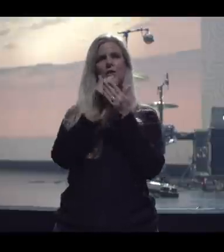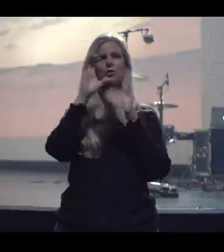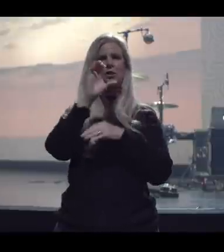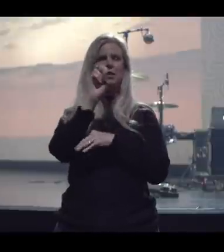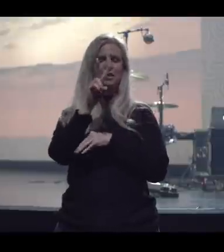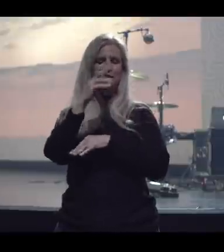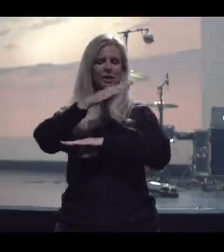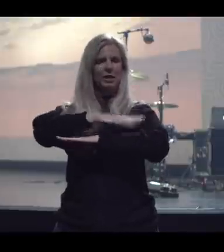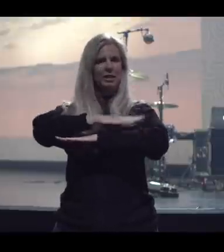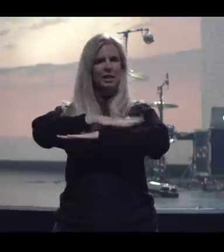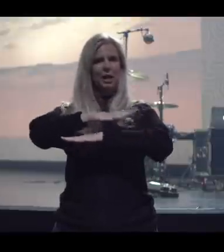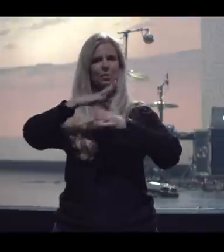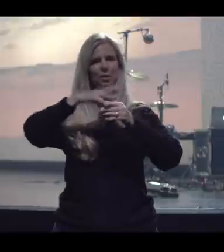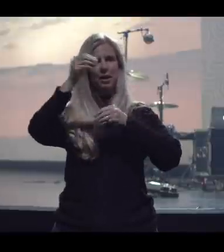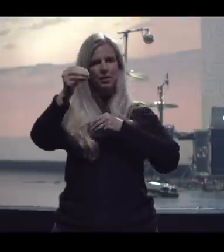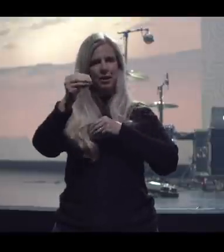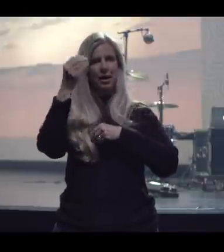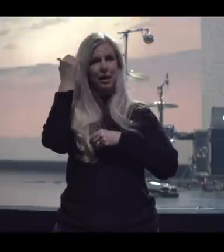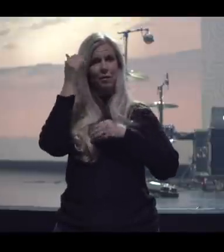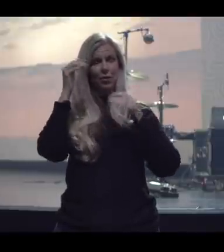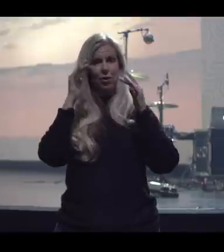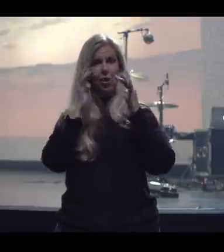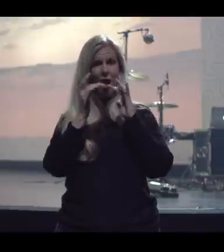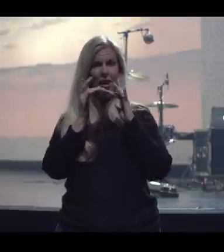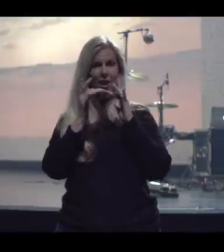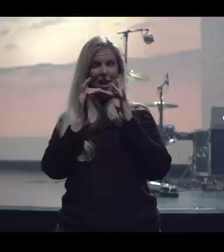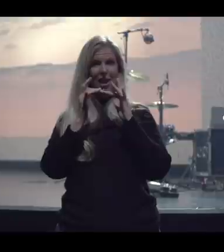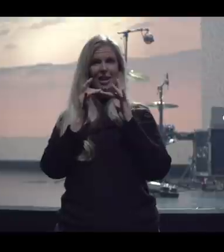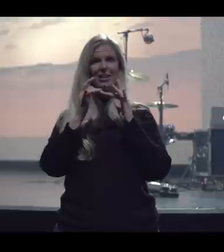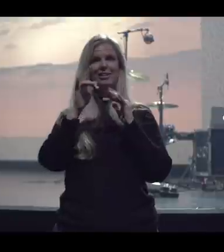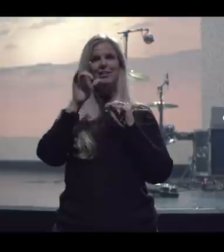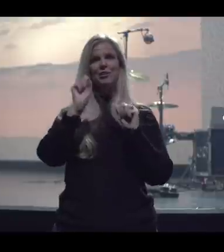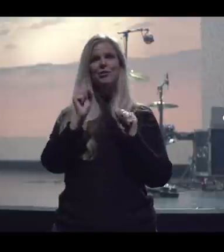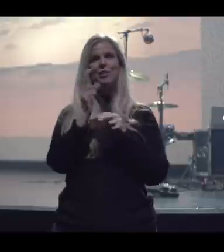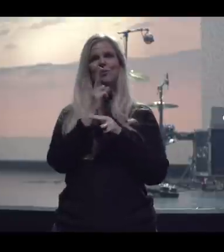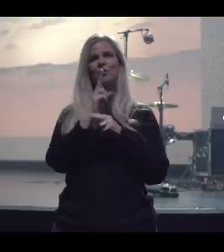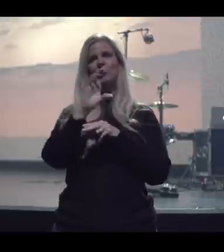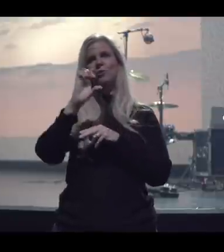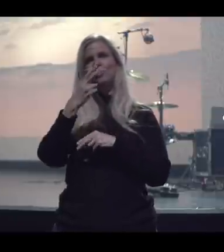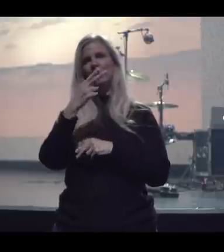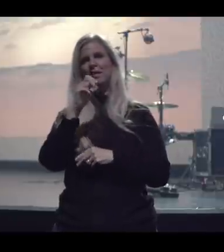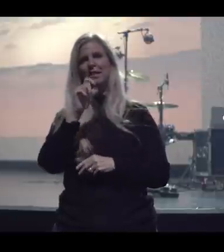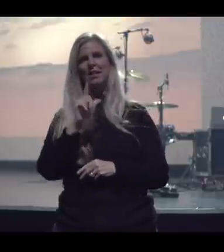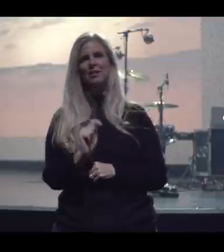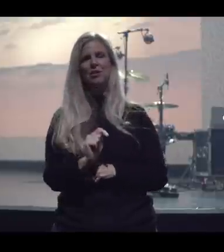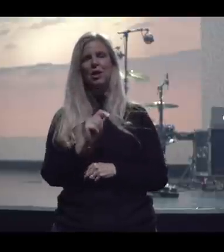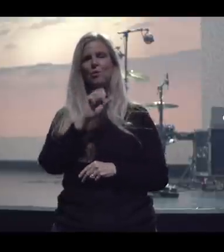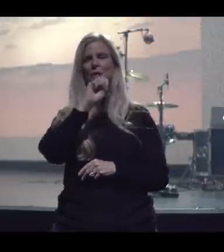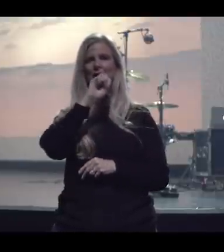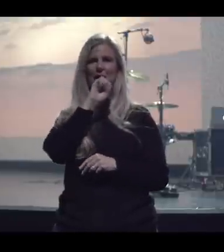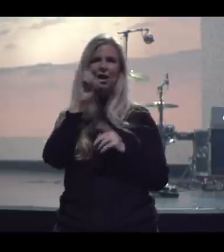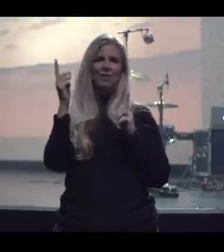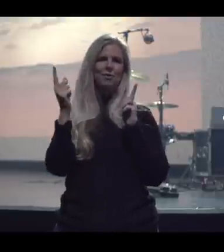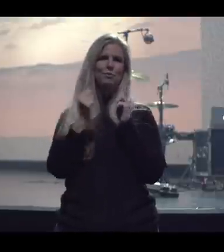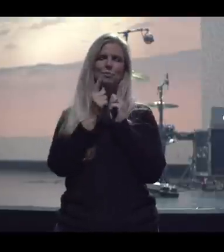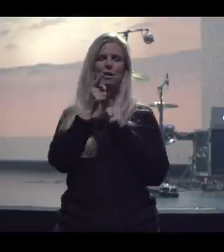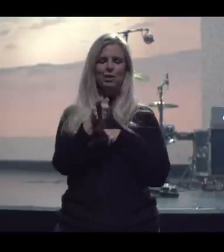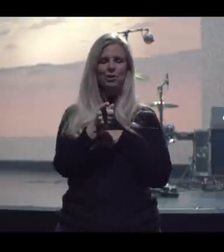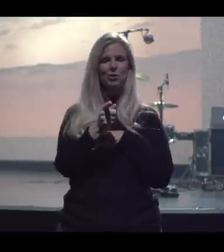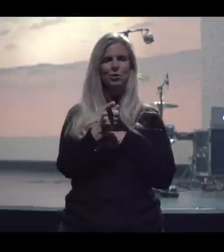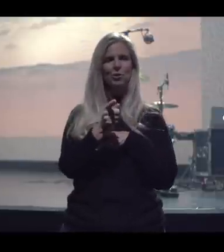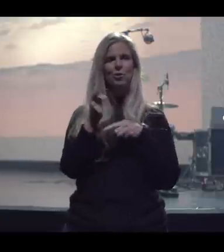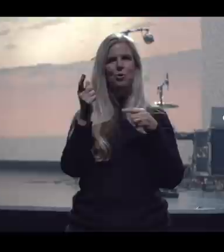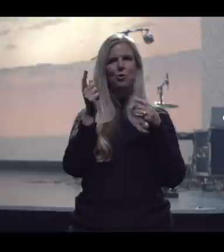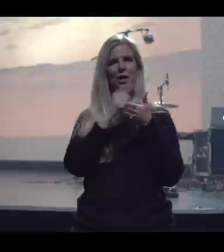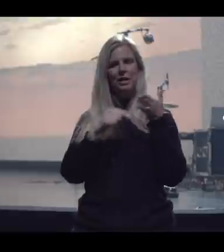the courtyard. And if you're online, jump on that chat feature. We would love to hear from you. Hey, next weekend, we're going to wrap up